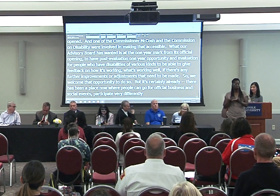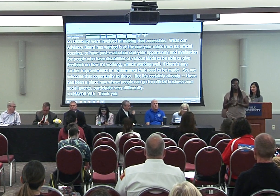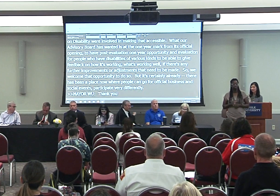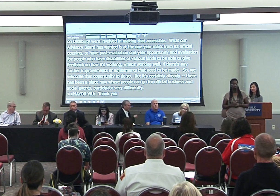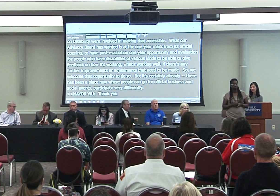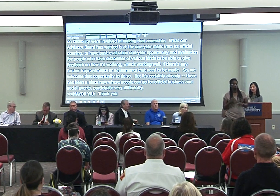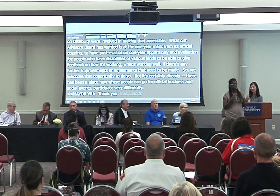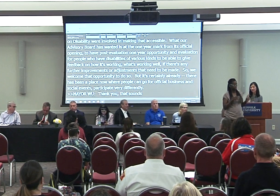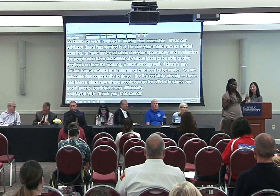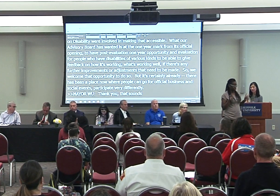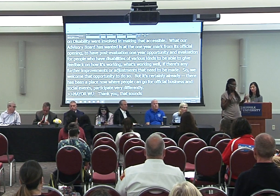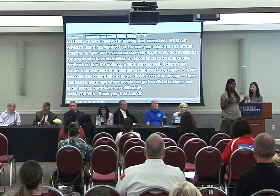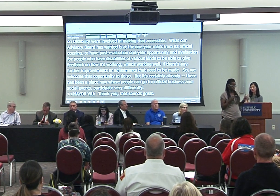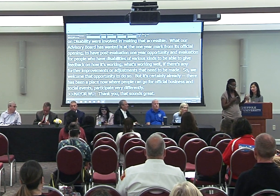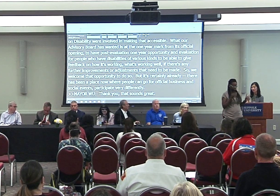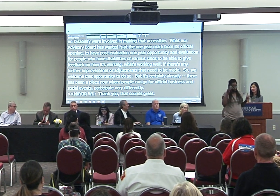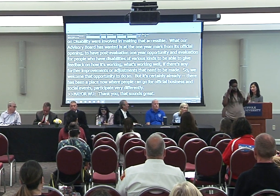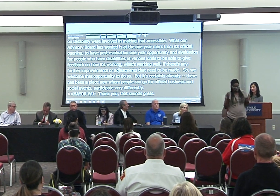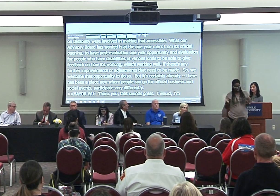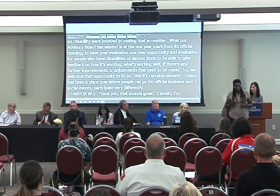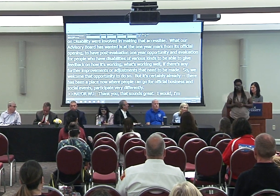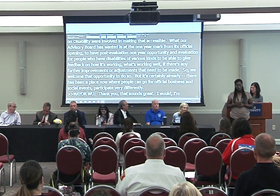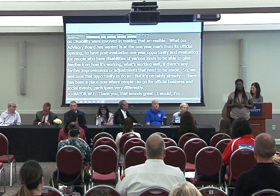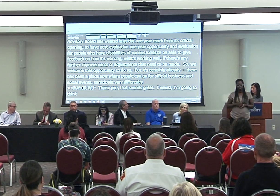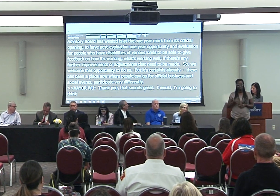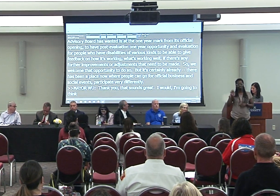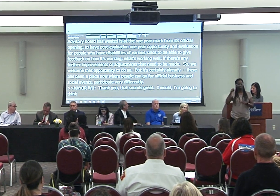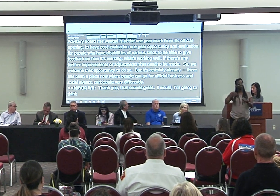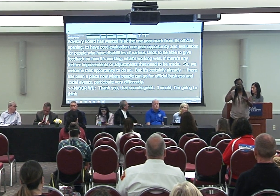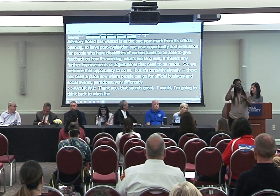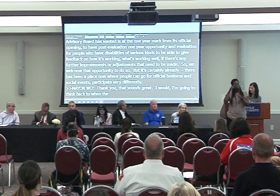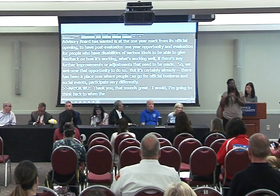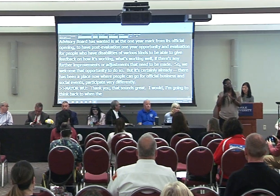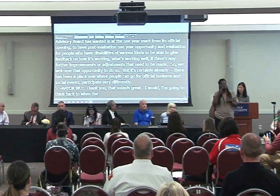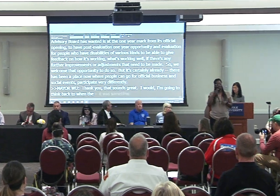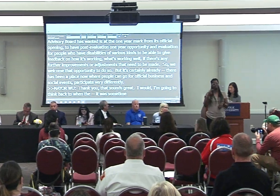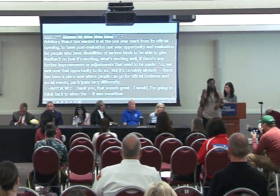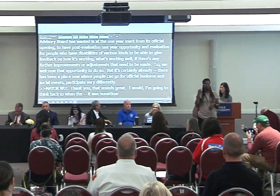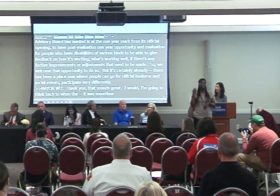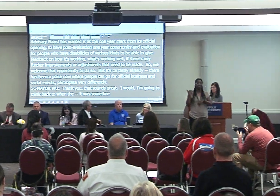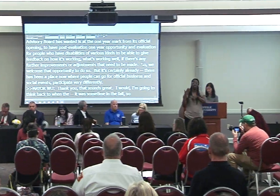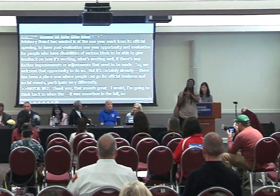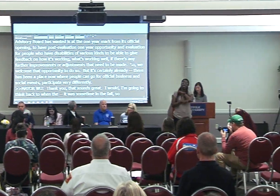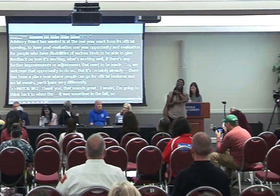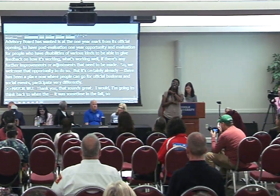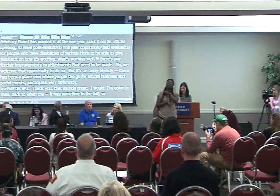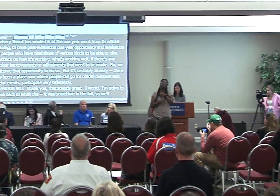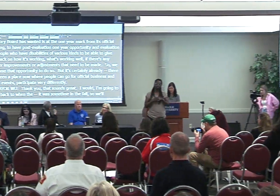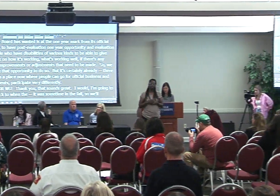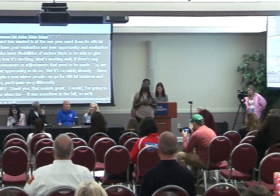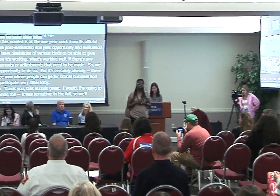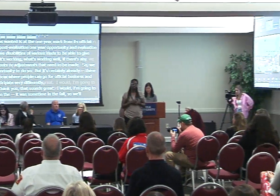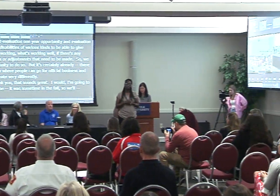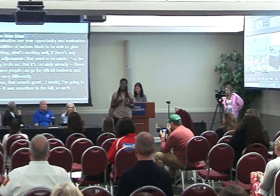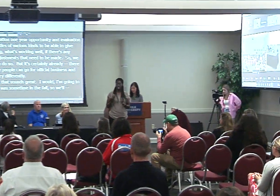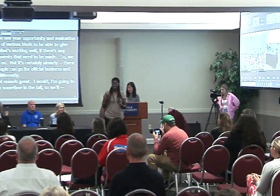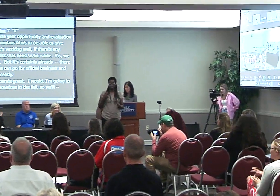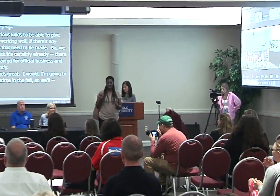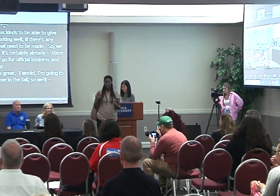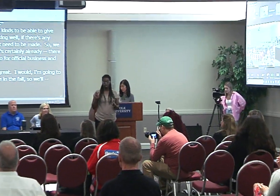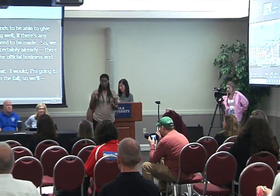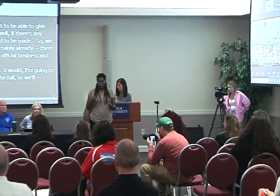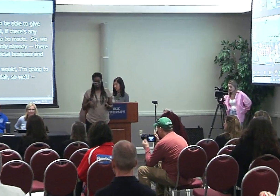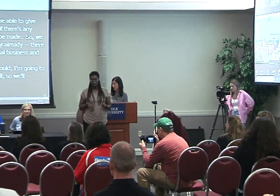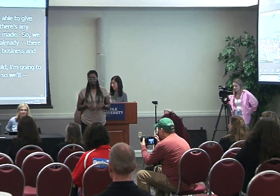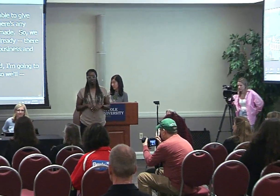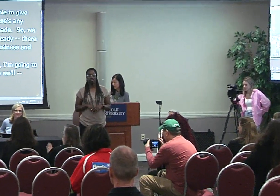would, I'm going to think back to when it was sometime in the fall. So, November, okay. Thank you, Jerry. So that would